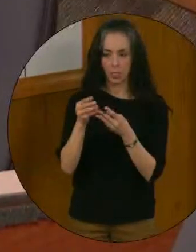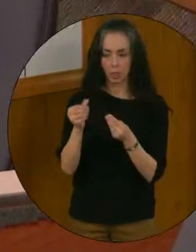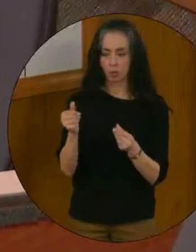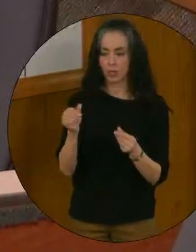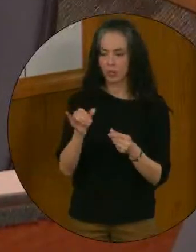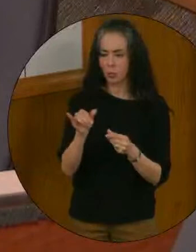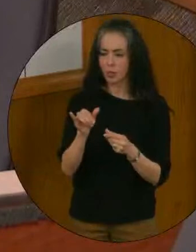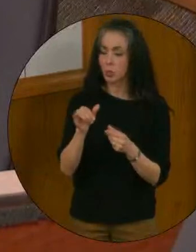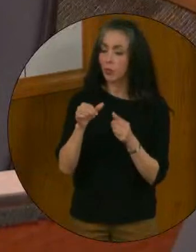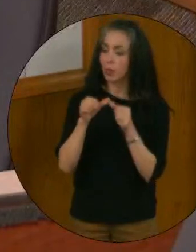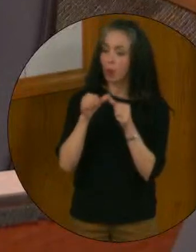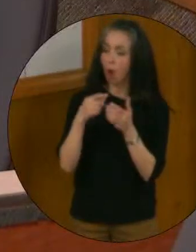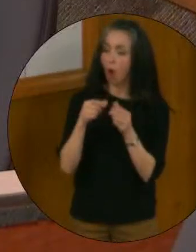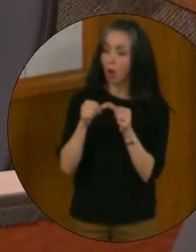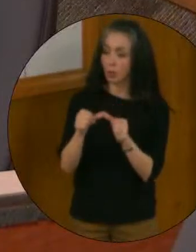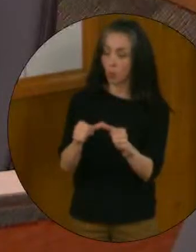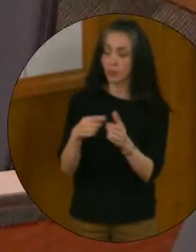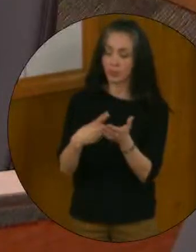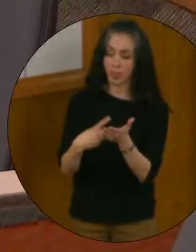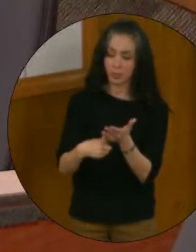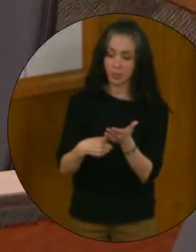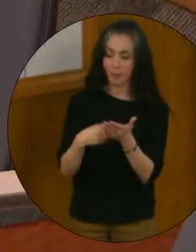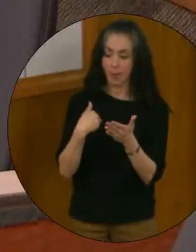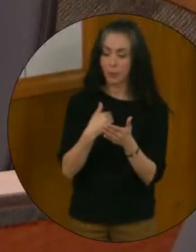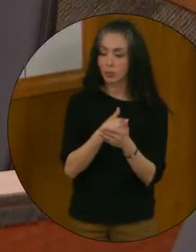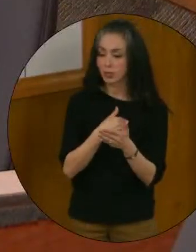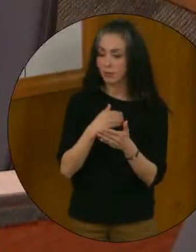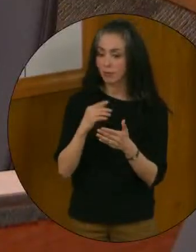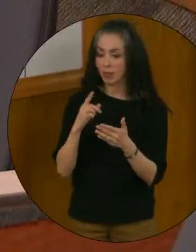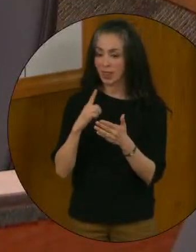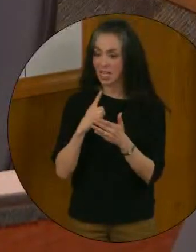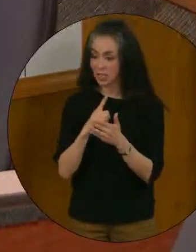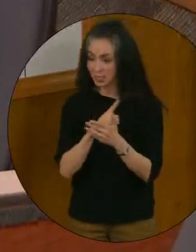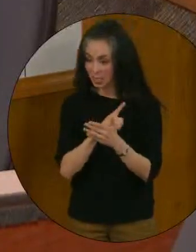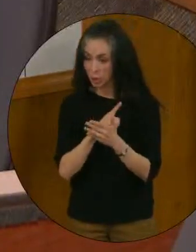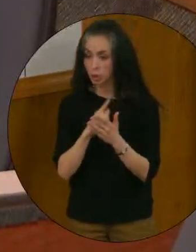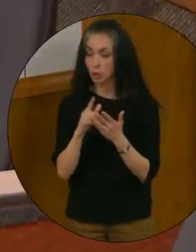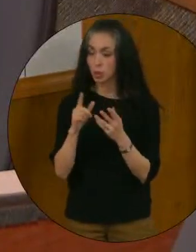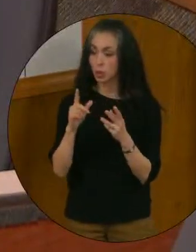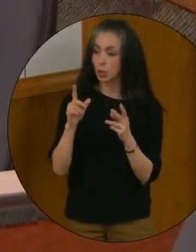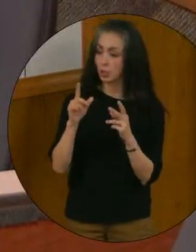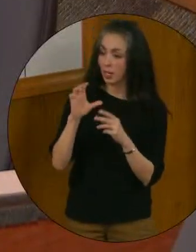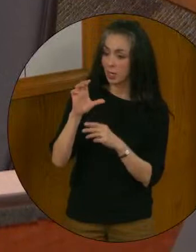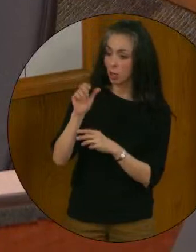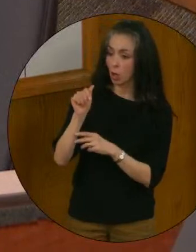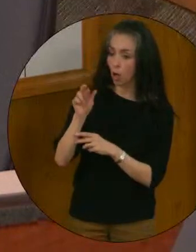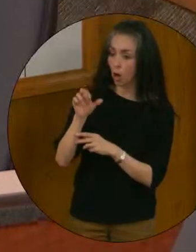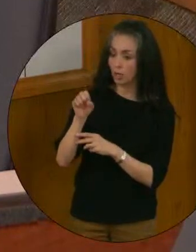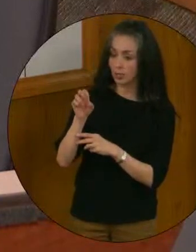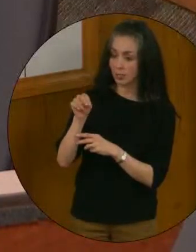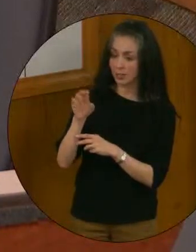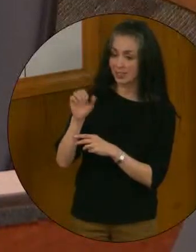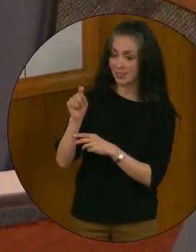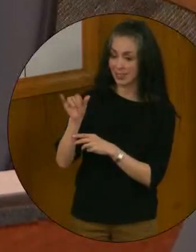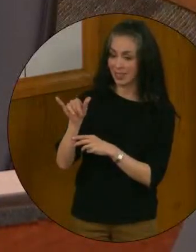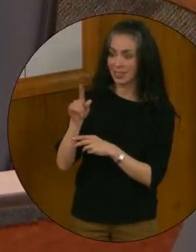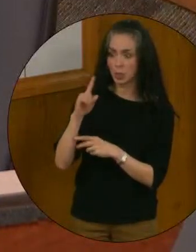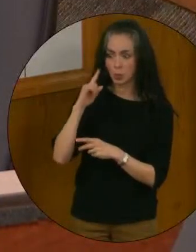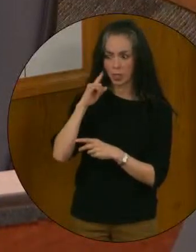the ongoing discussion is members of the legislature and members that are in Carson City need to hear from our community.